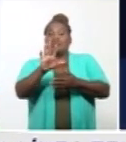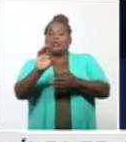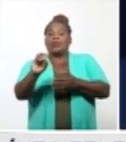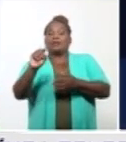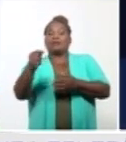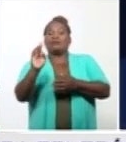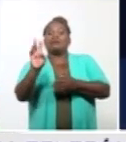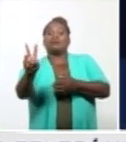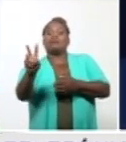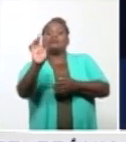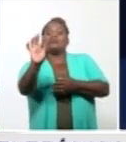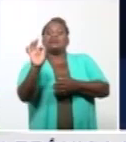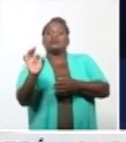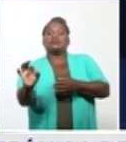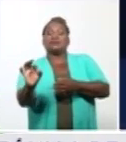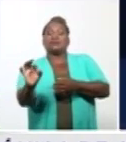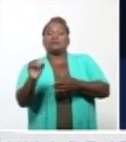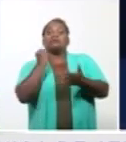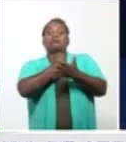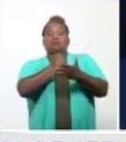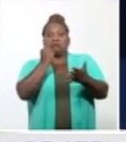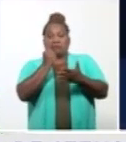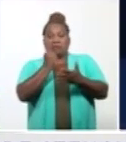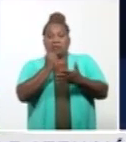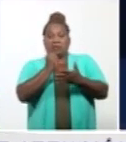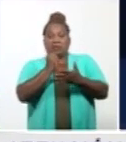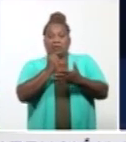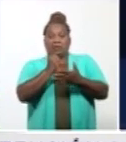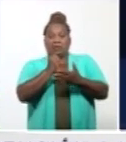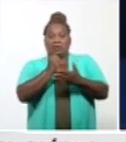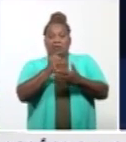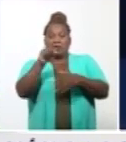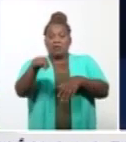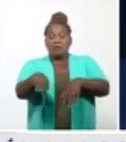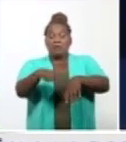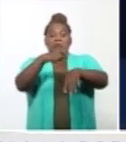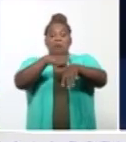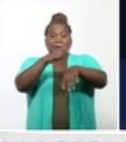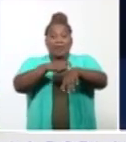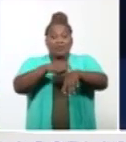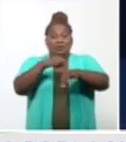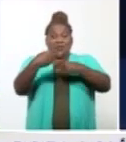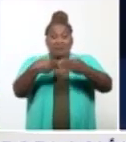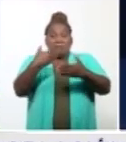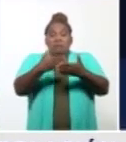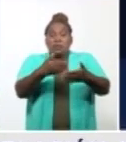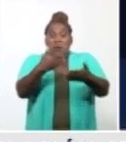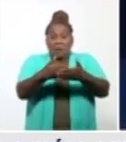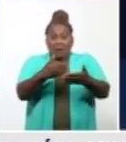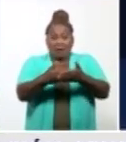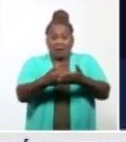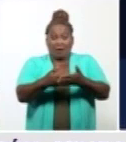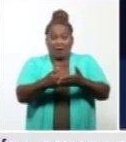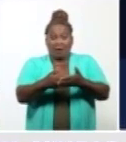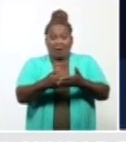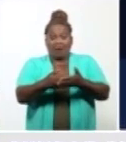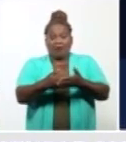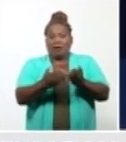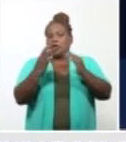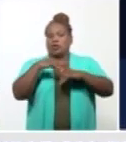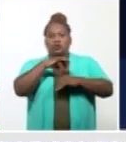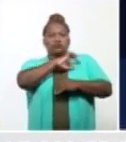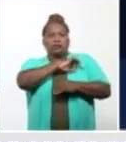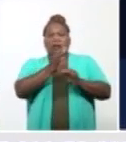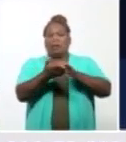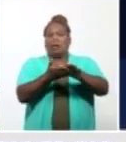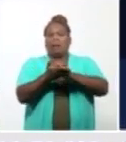is 50.2% of the confirmed cases, that at the time of their diagnosis had